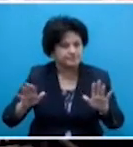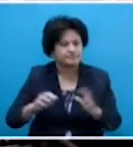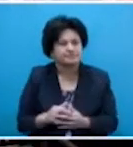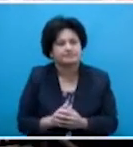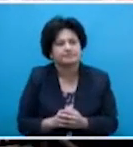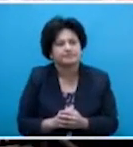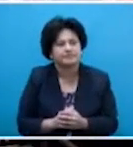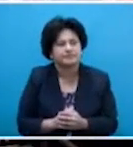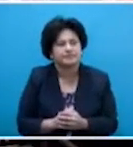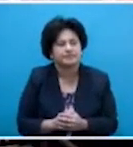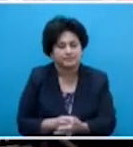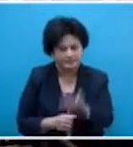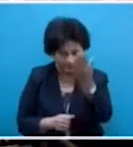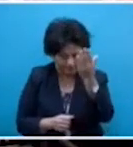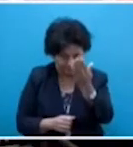You have the floor.